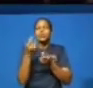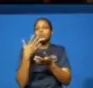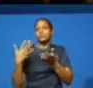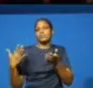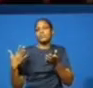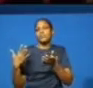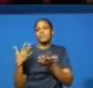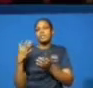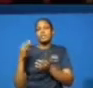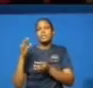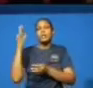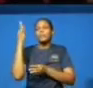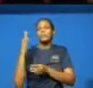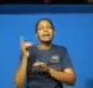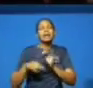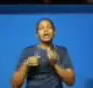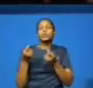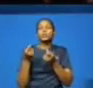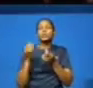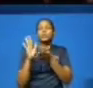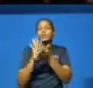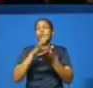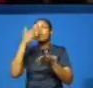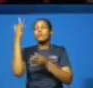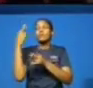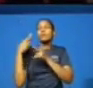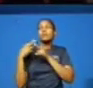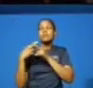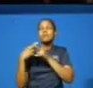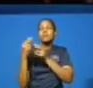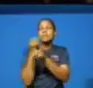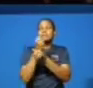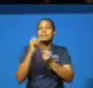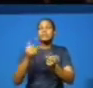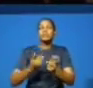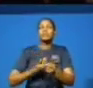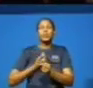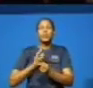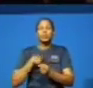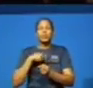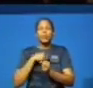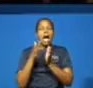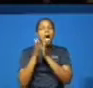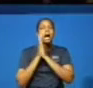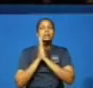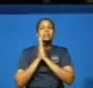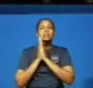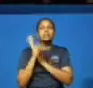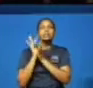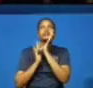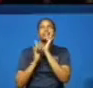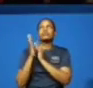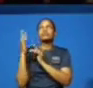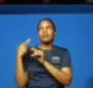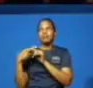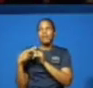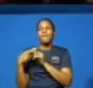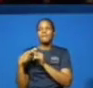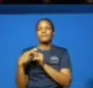your name and the saving of our souls is our asking in Jesus'